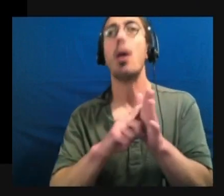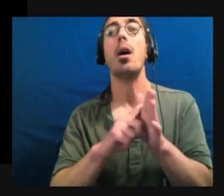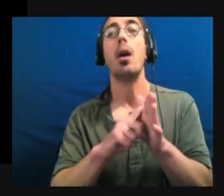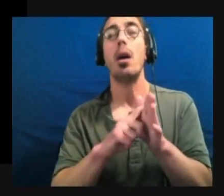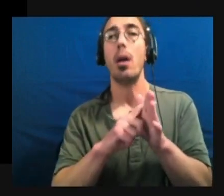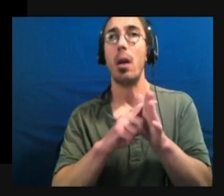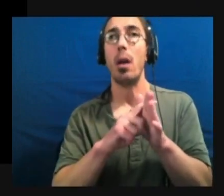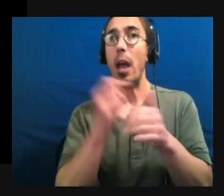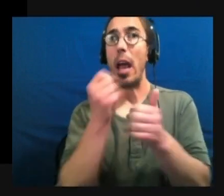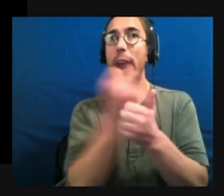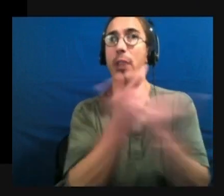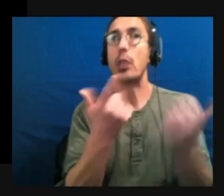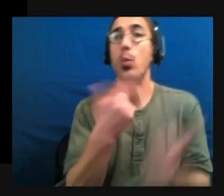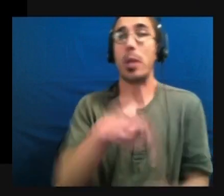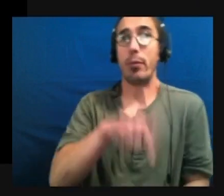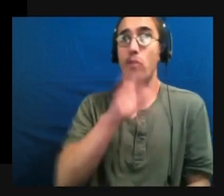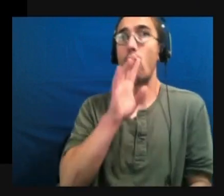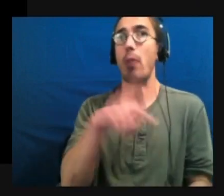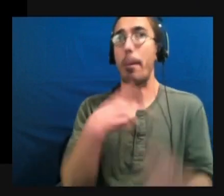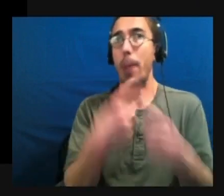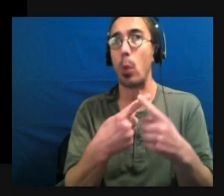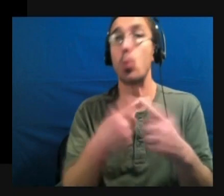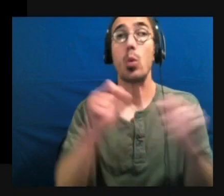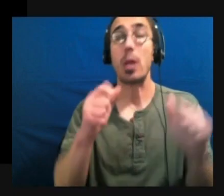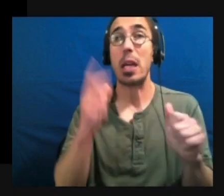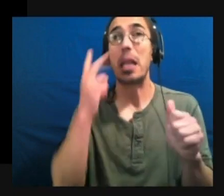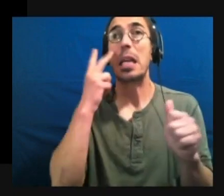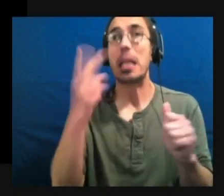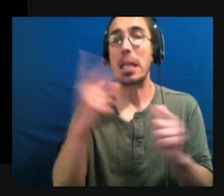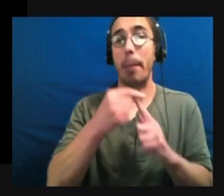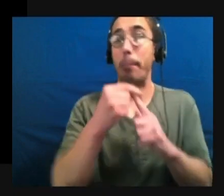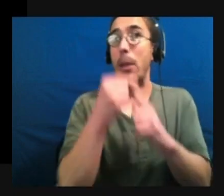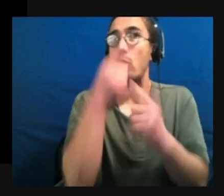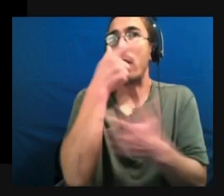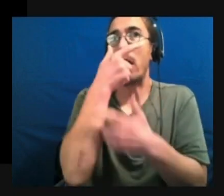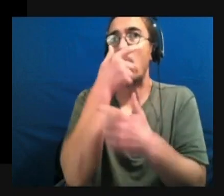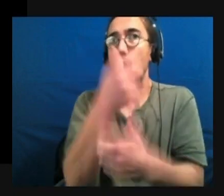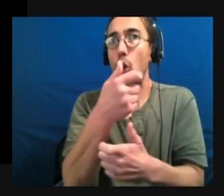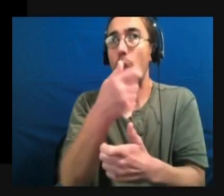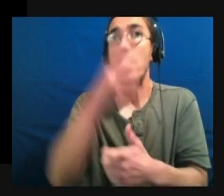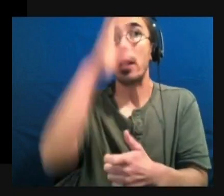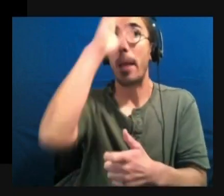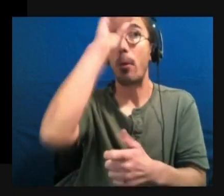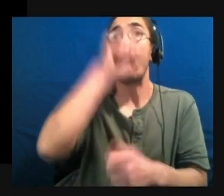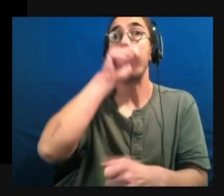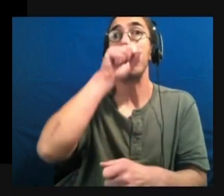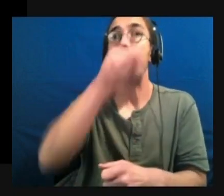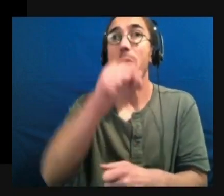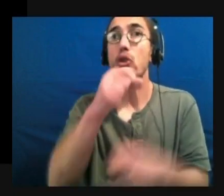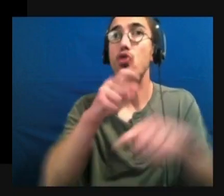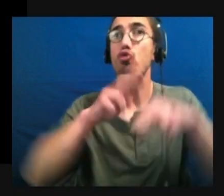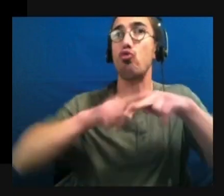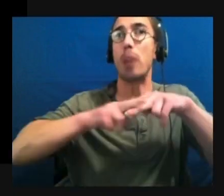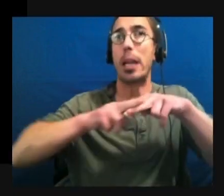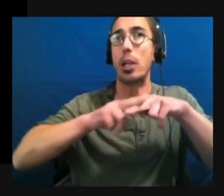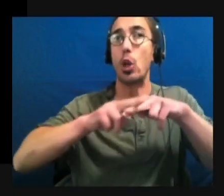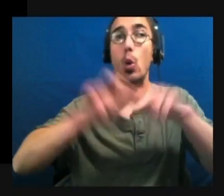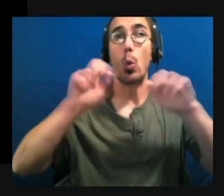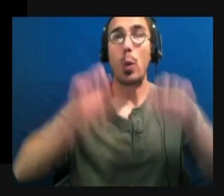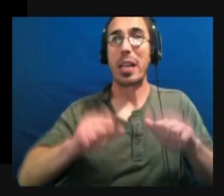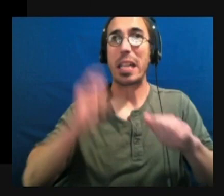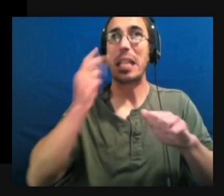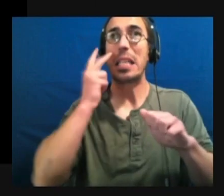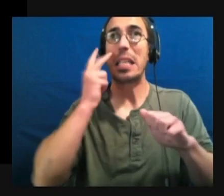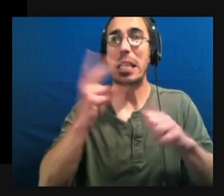talked about. We see the special interests because he loves trains. We see context